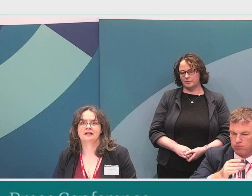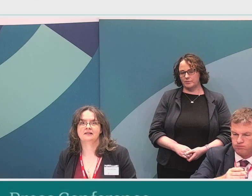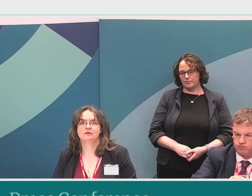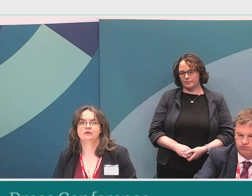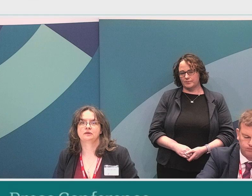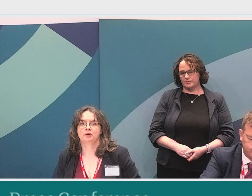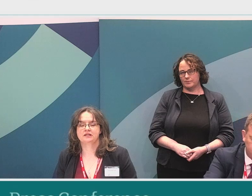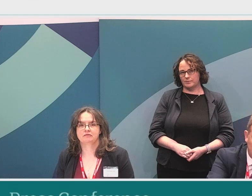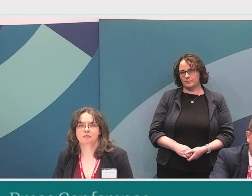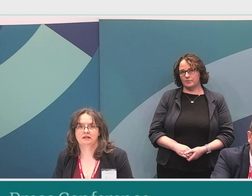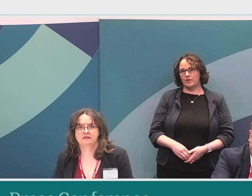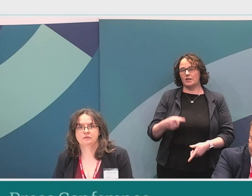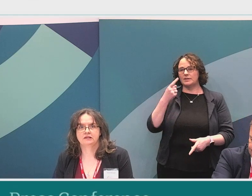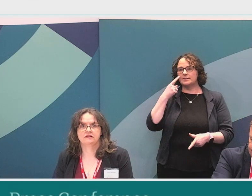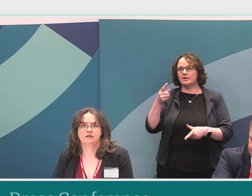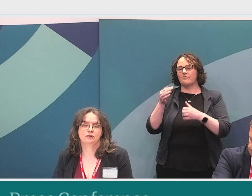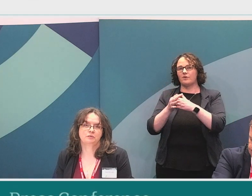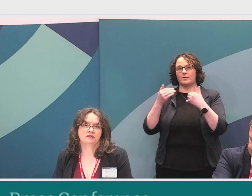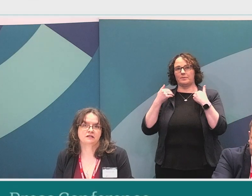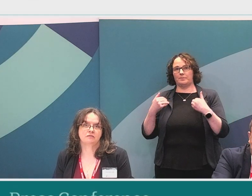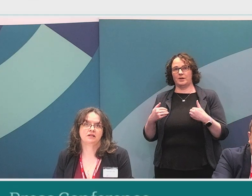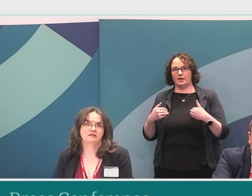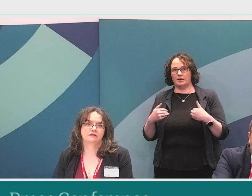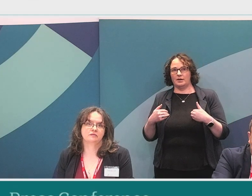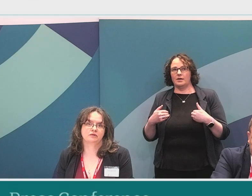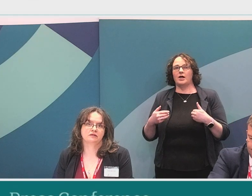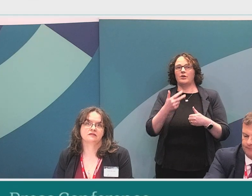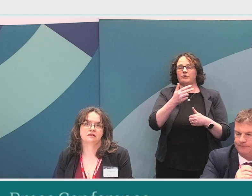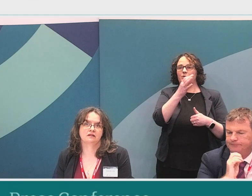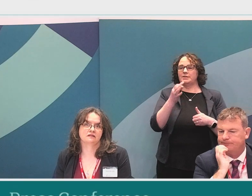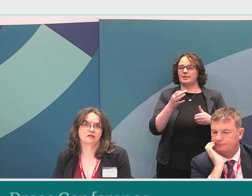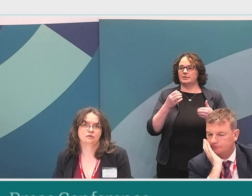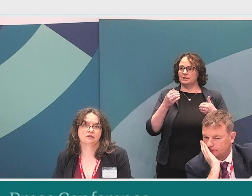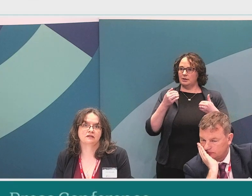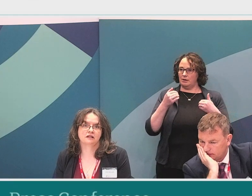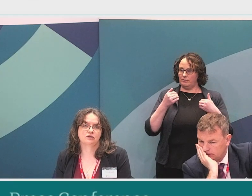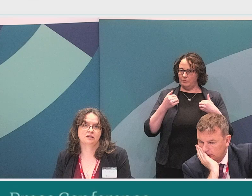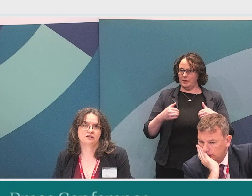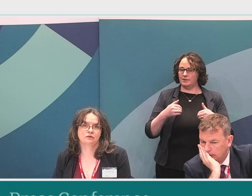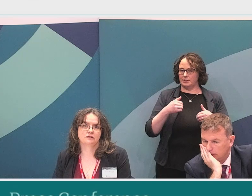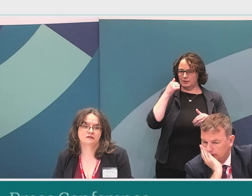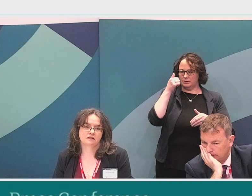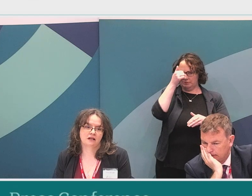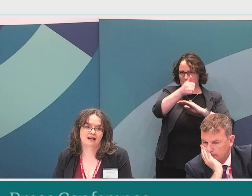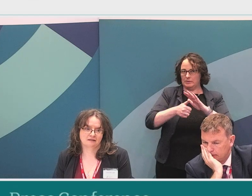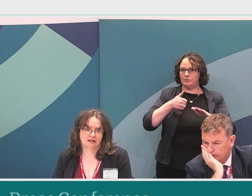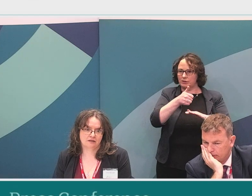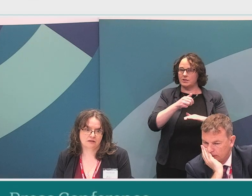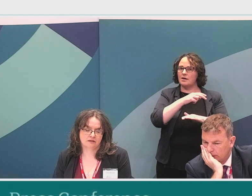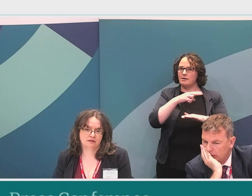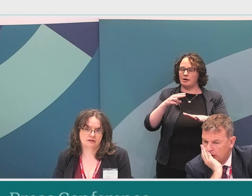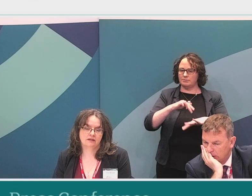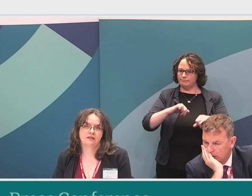And as we look at the breakdown for males, we can see 3% of males have experienced non-consensual sexual intercourse as an